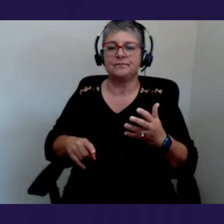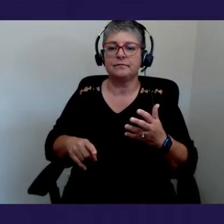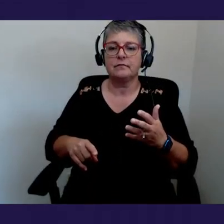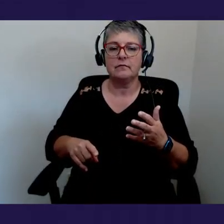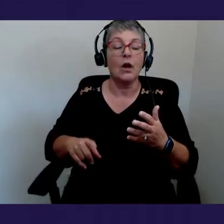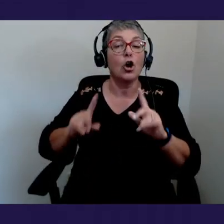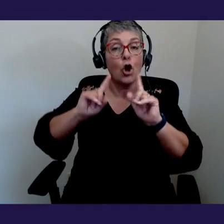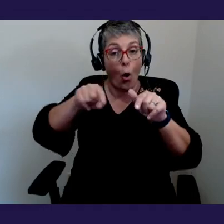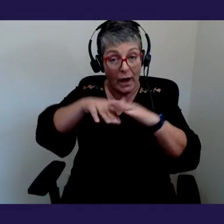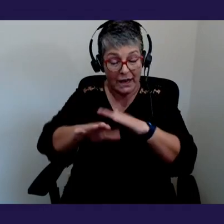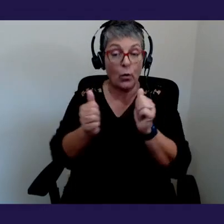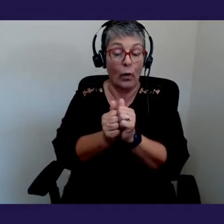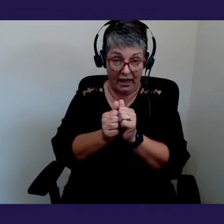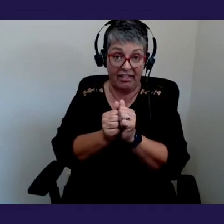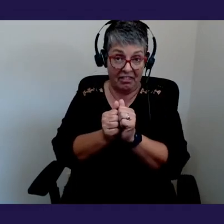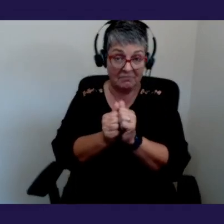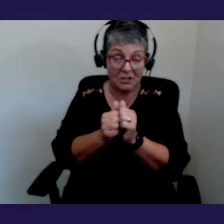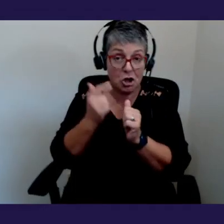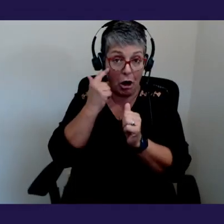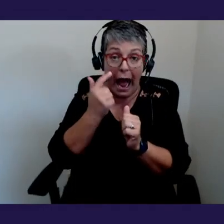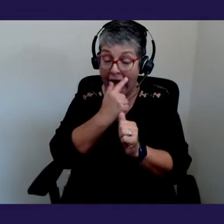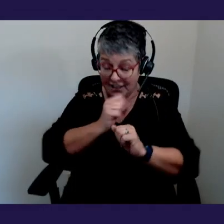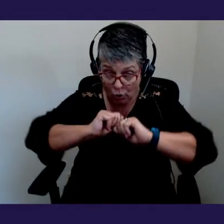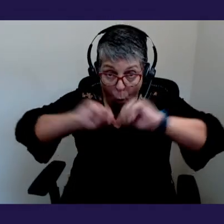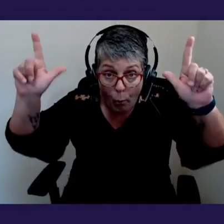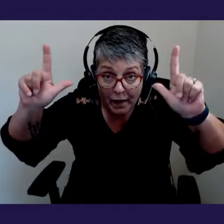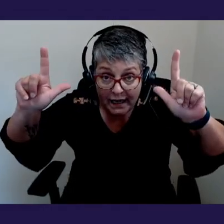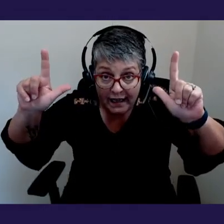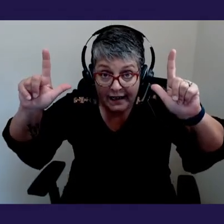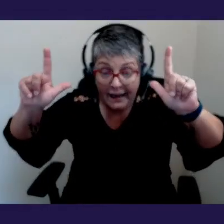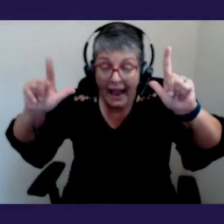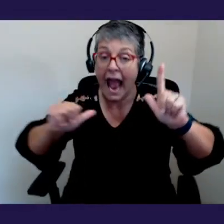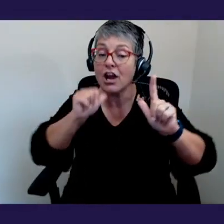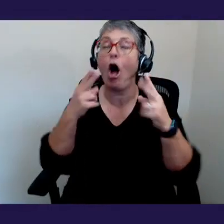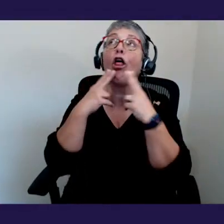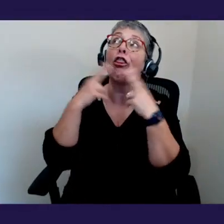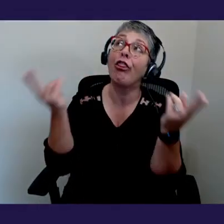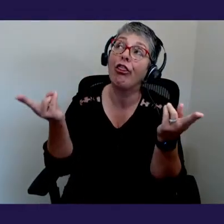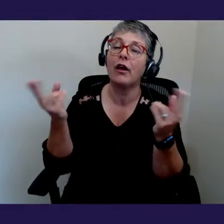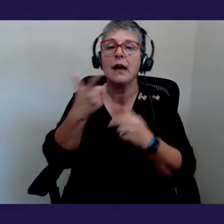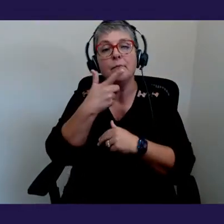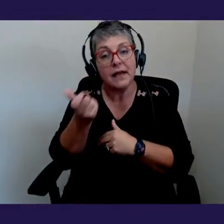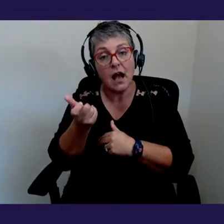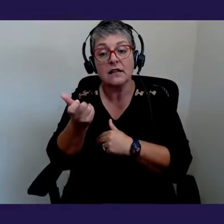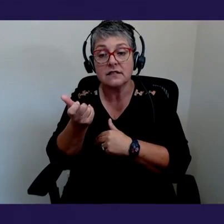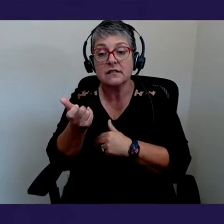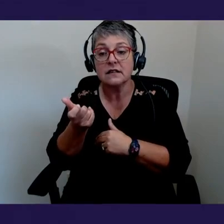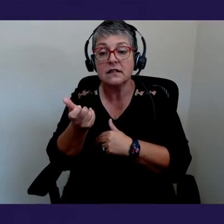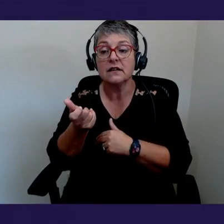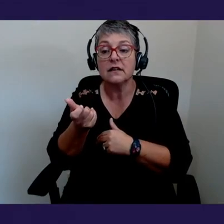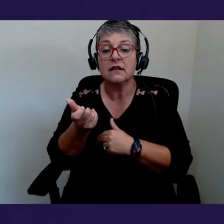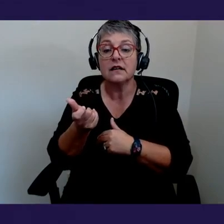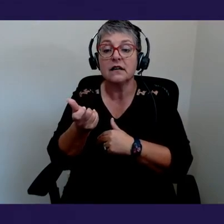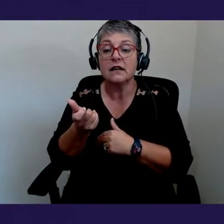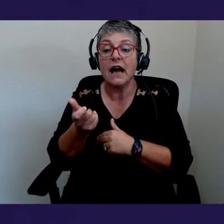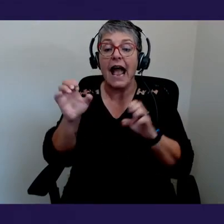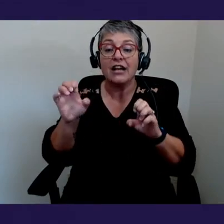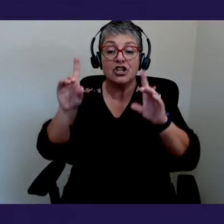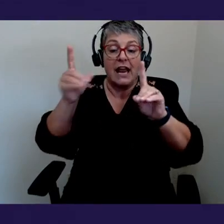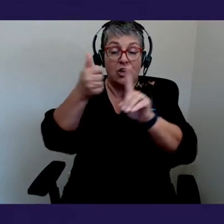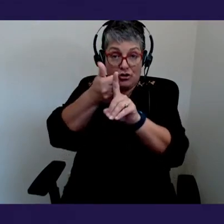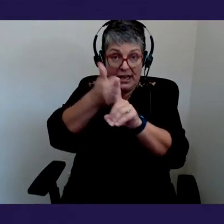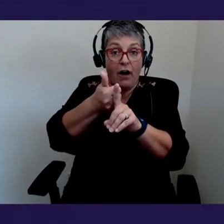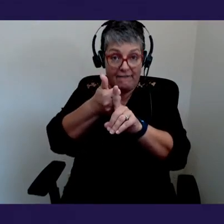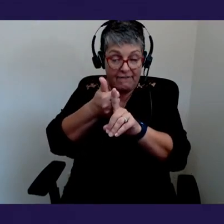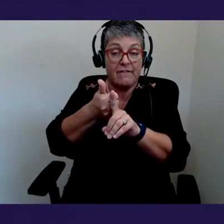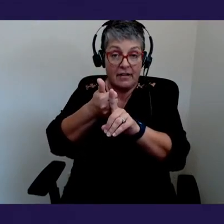it's the whole reason why you think that you should do it is because there is a problem. And so educate yourself on the